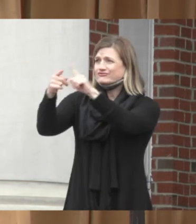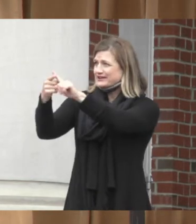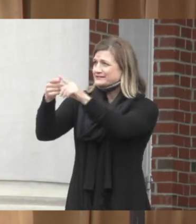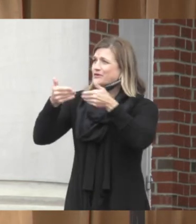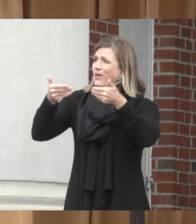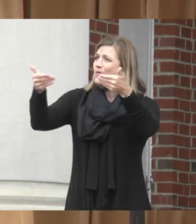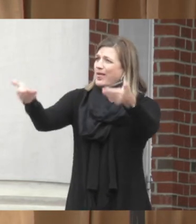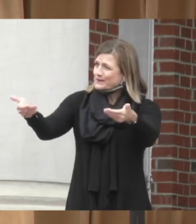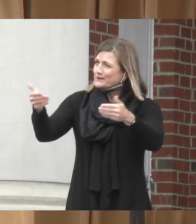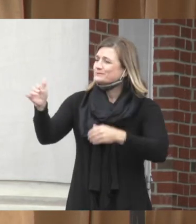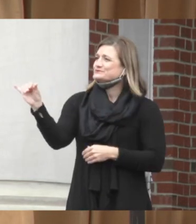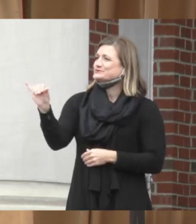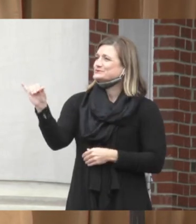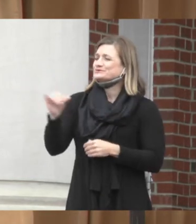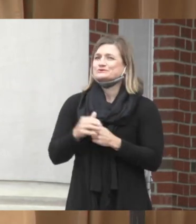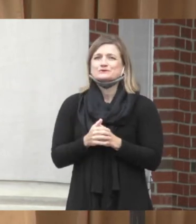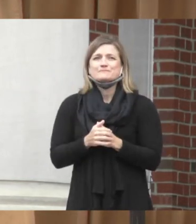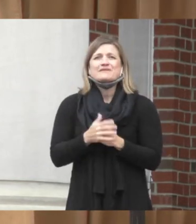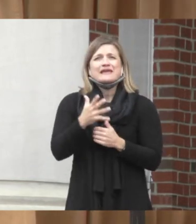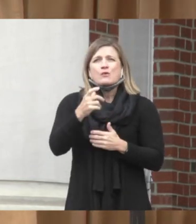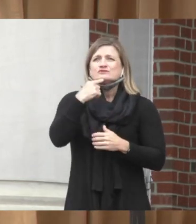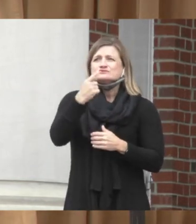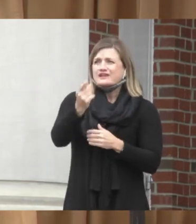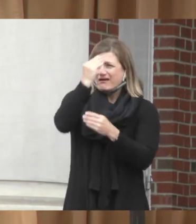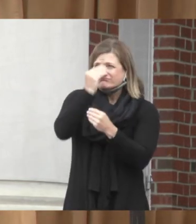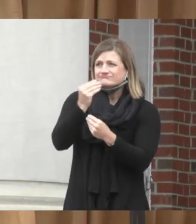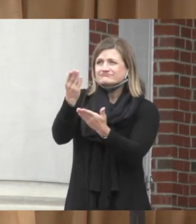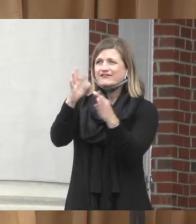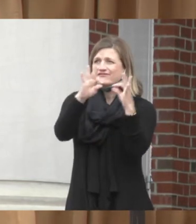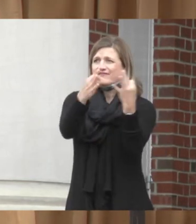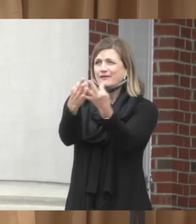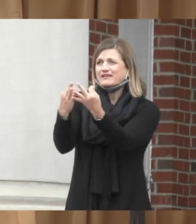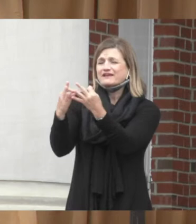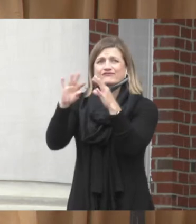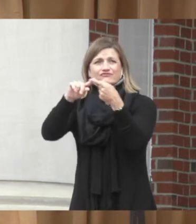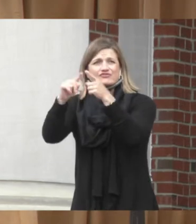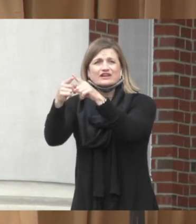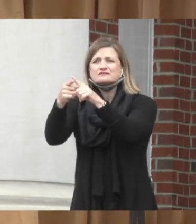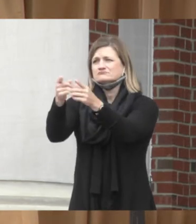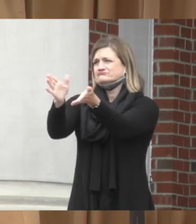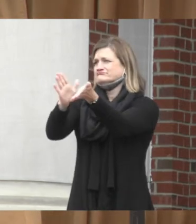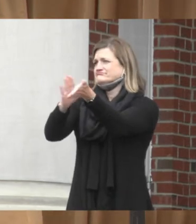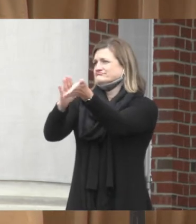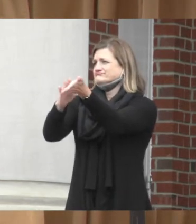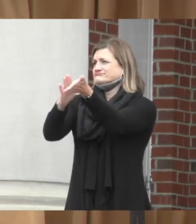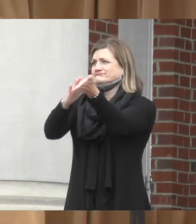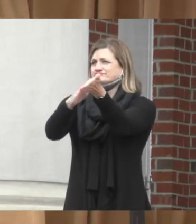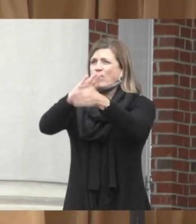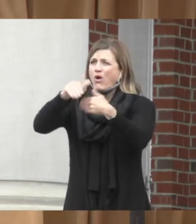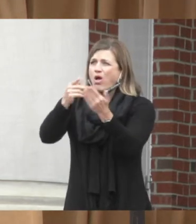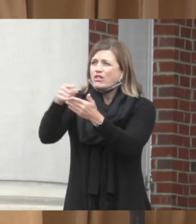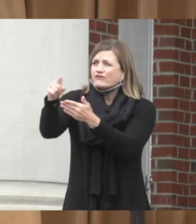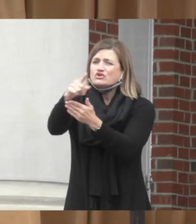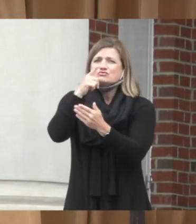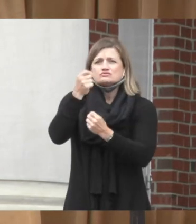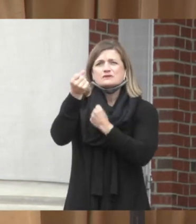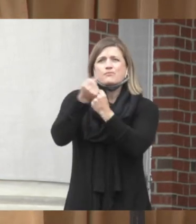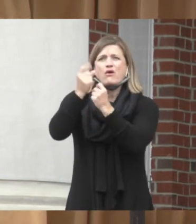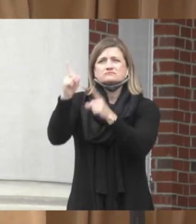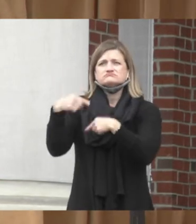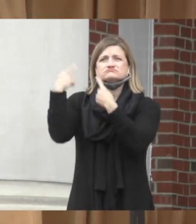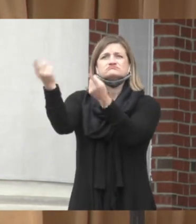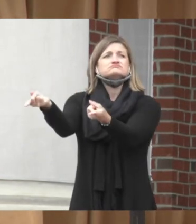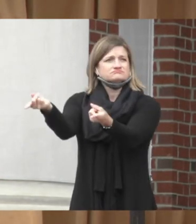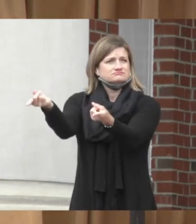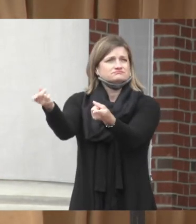little bit earlier. And I want to just say to the family and friends, job well done. Thank you, all of you, for supporting our graduates in